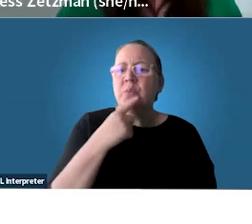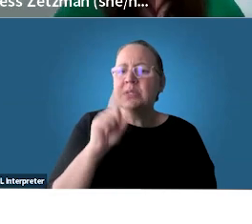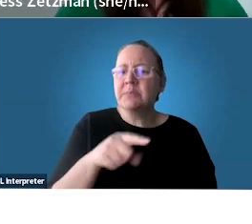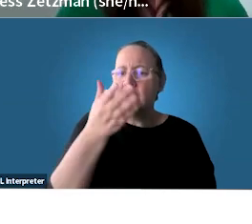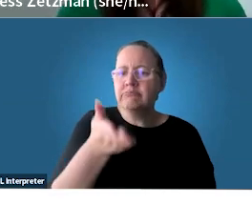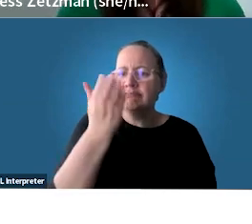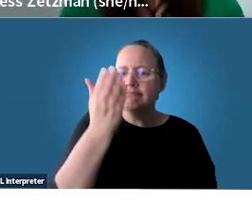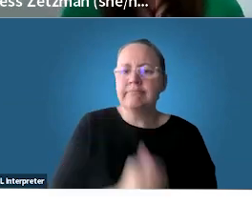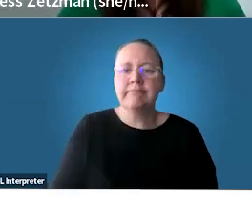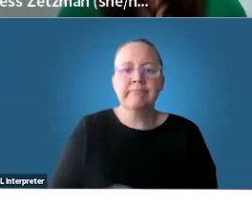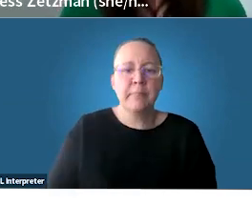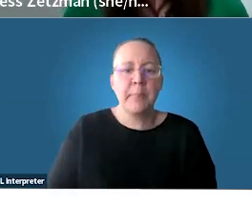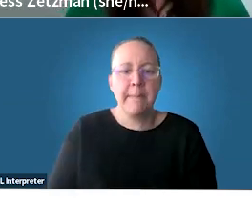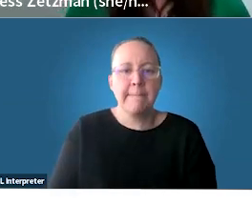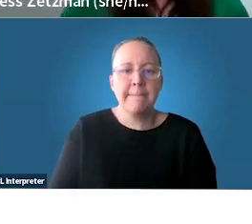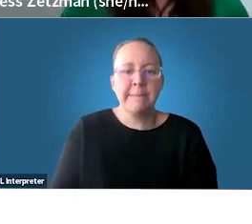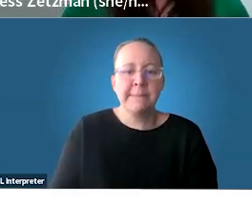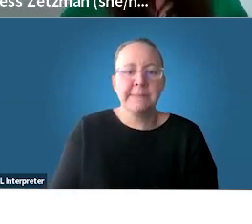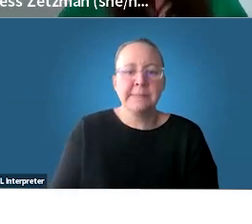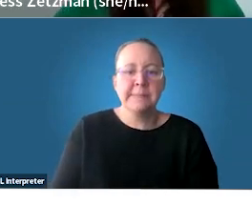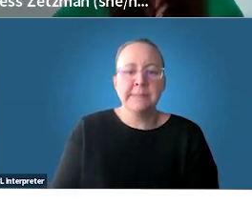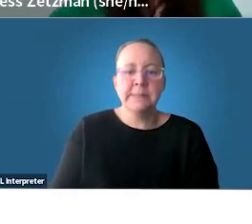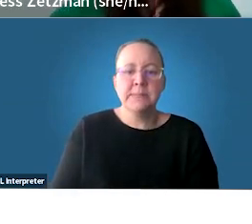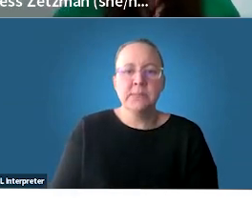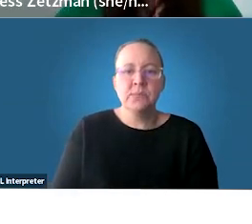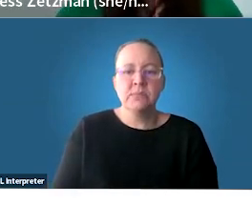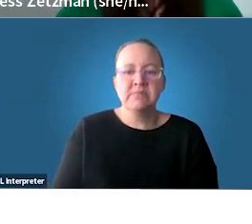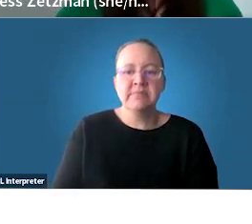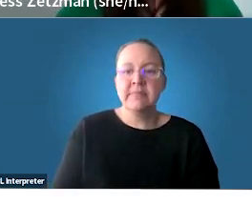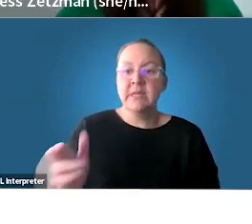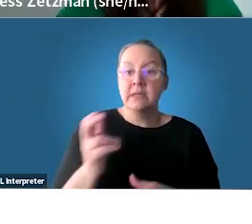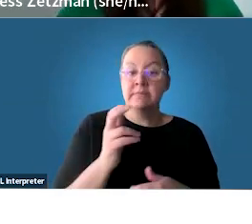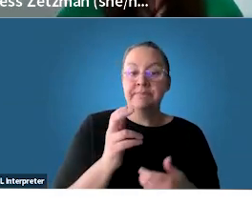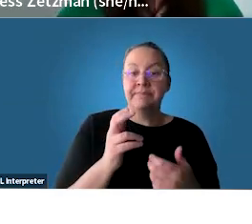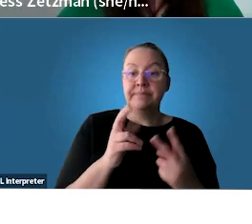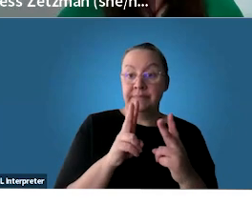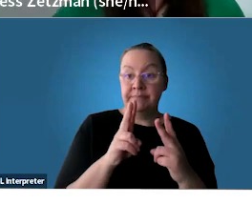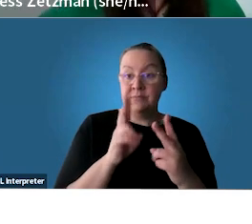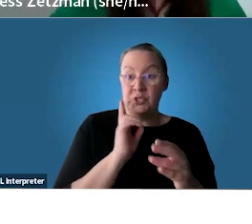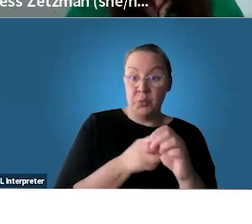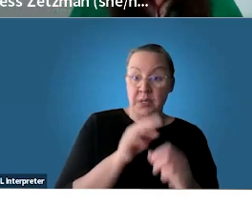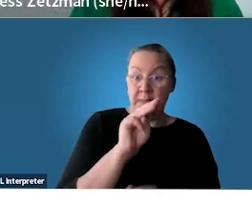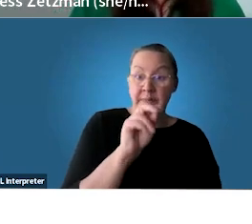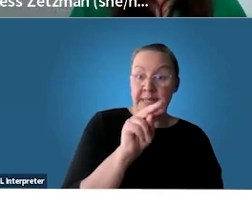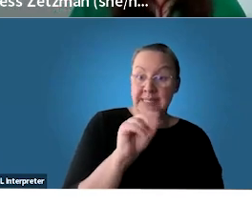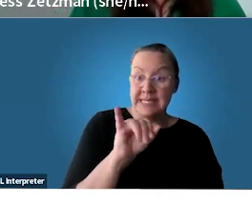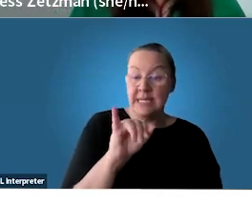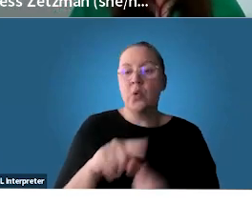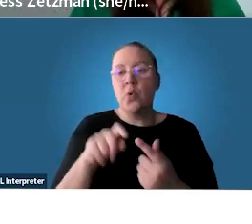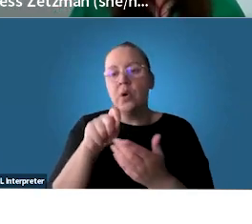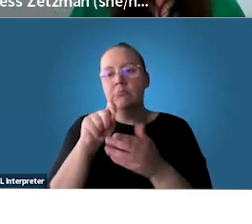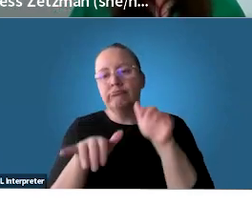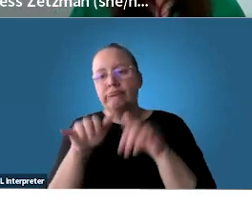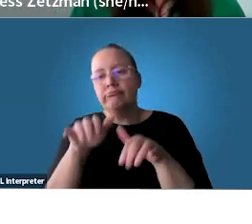write your responses in. We'll give it a little bit of time for folks to either join the Menti and start writing